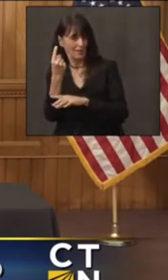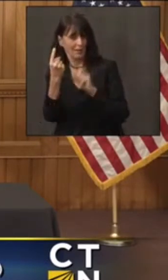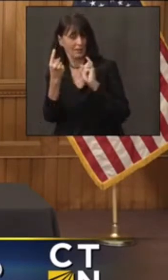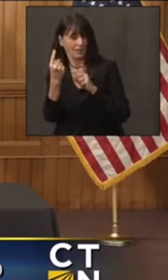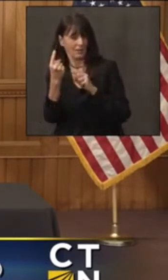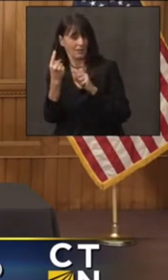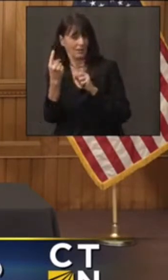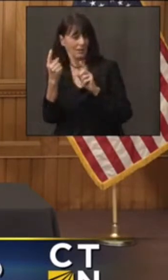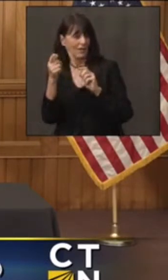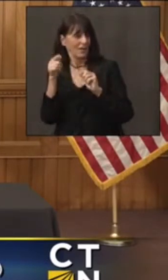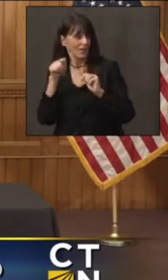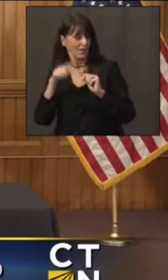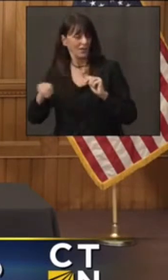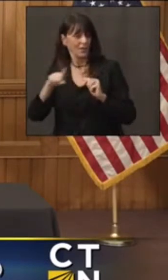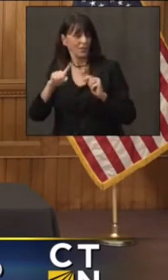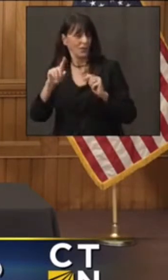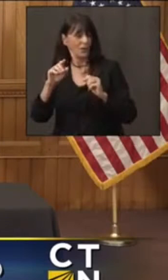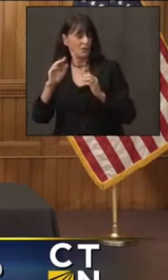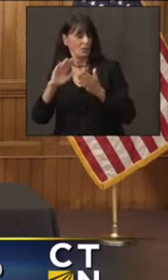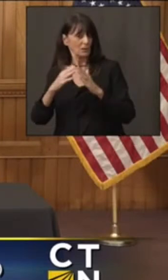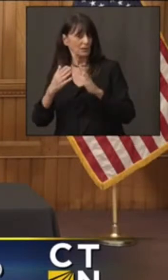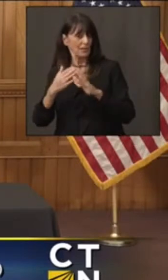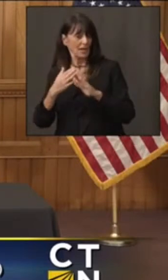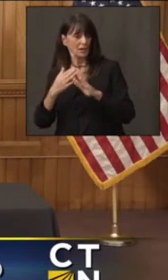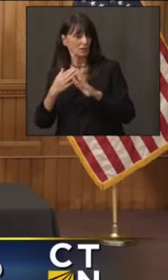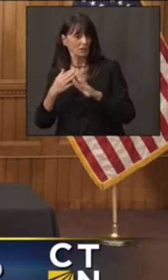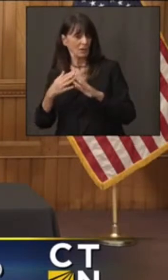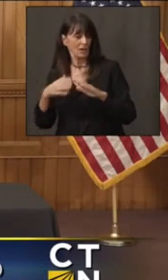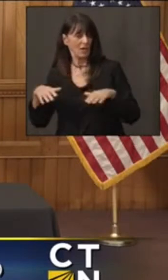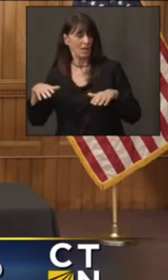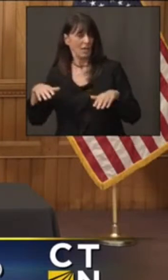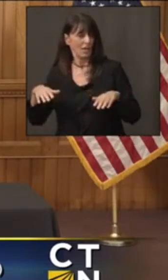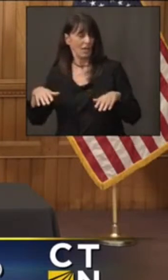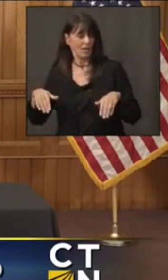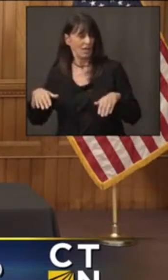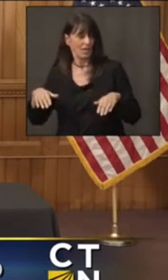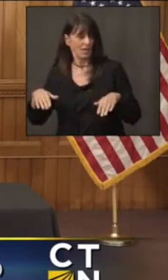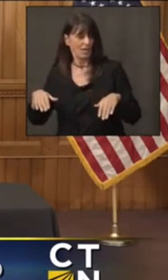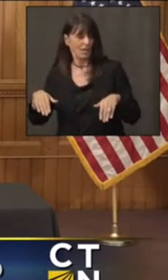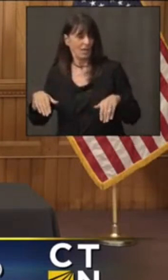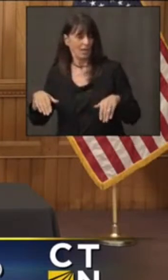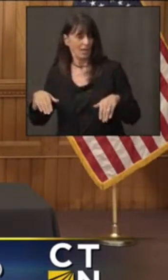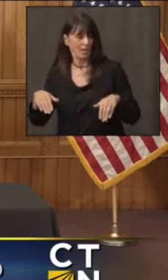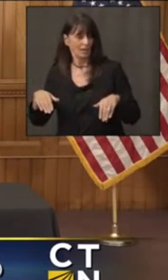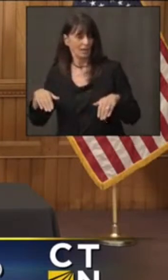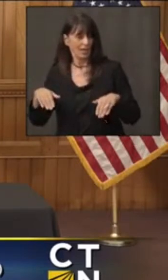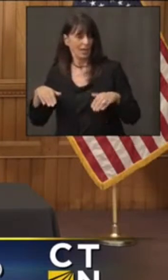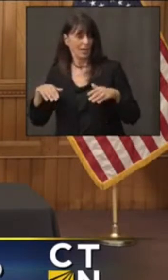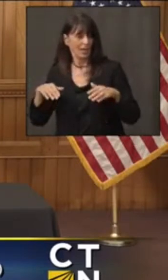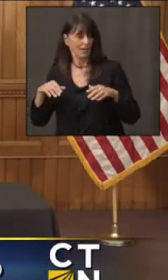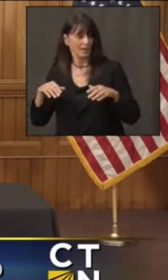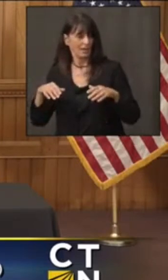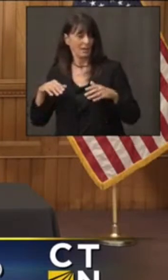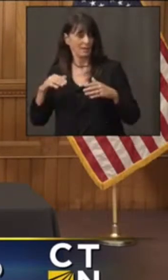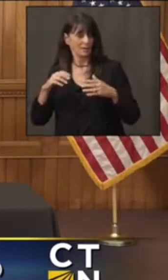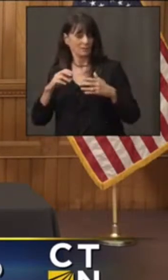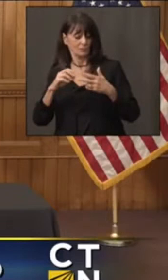taken any action in response to this as far as rolling back to phase 2